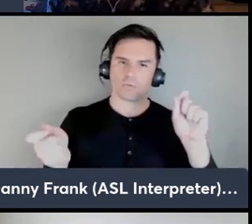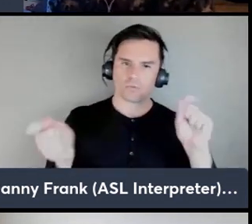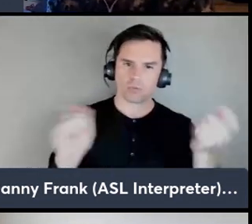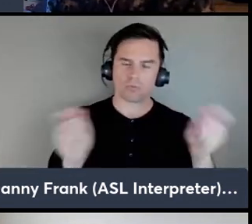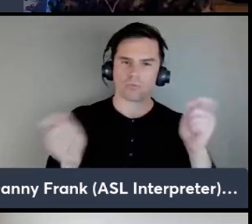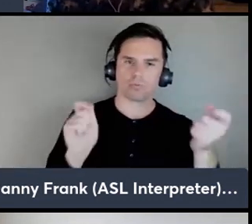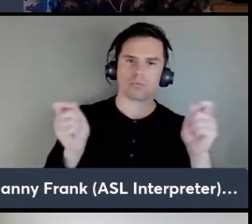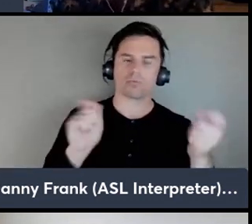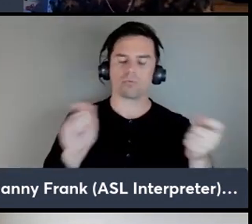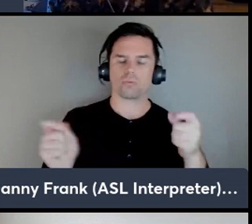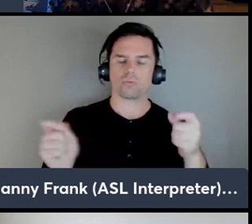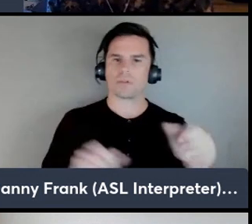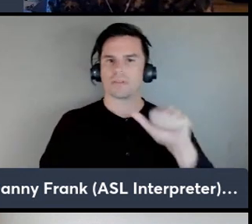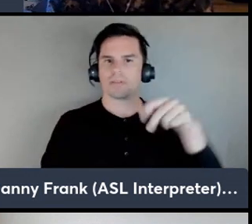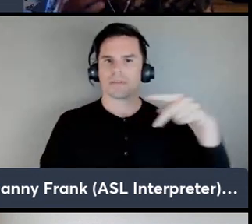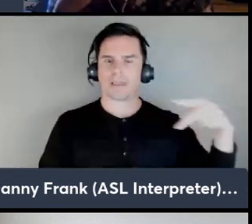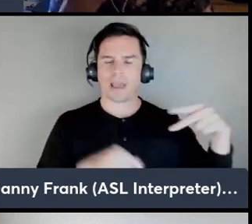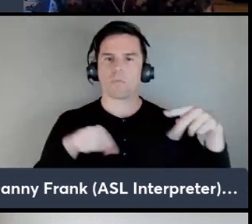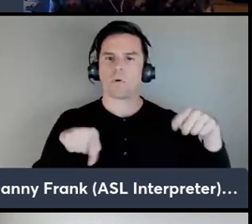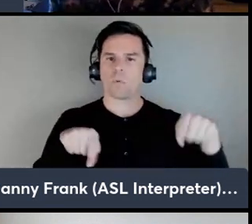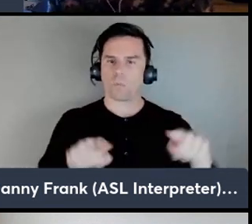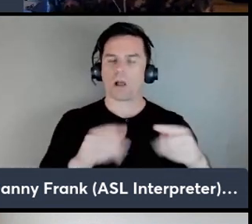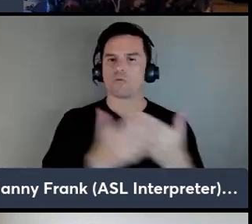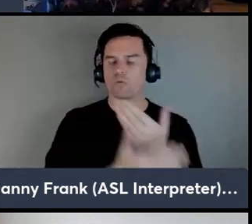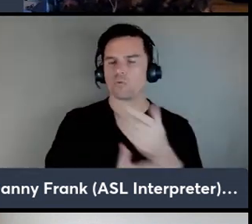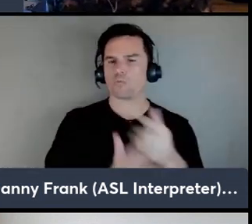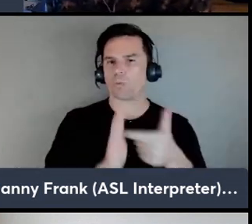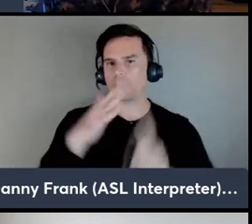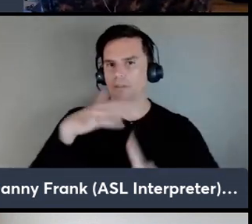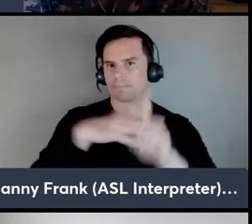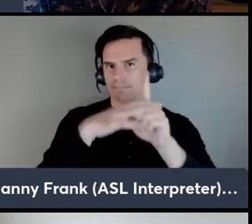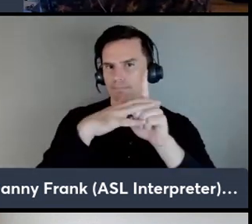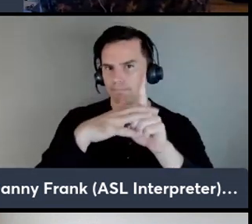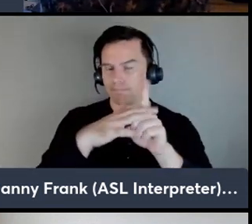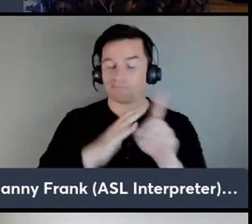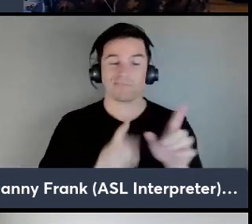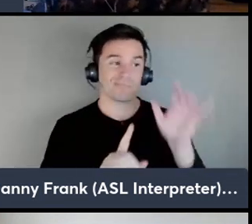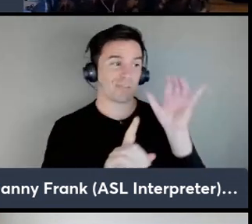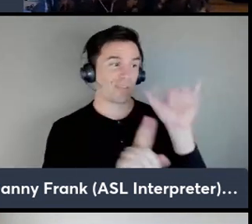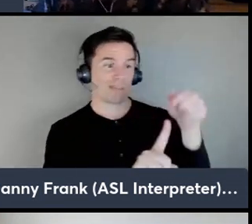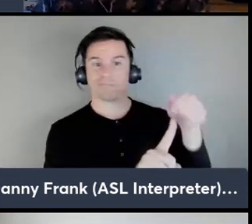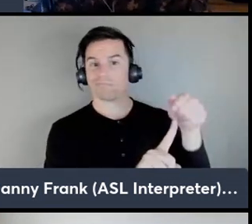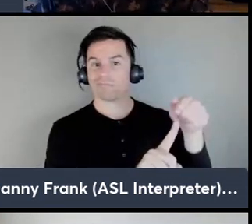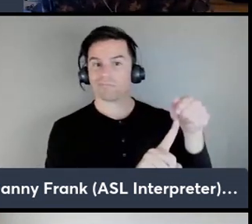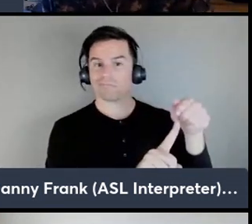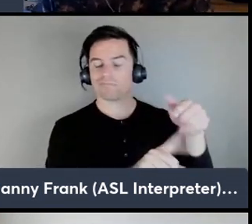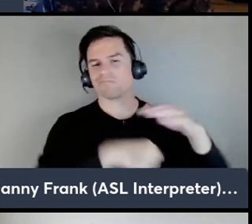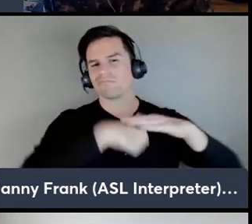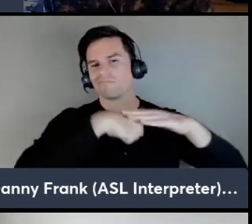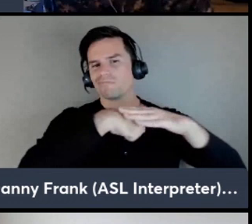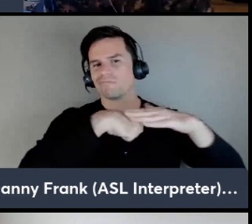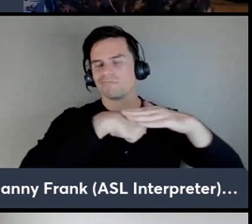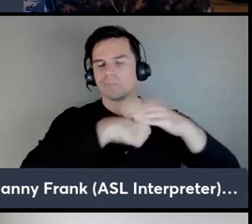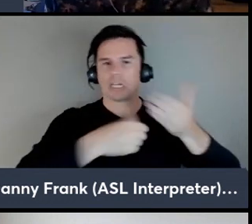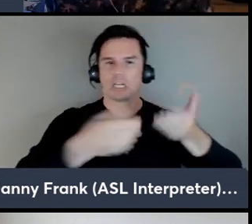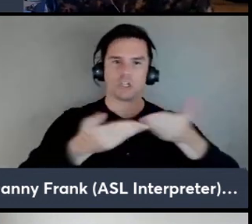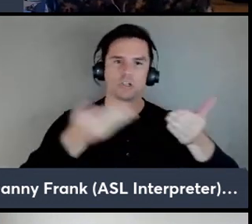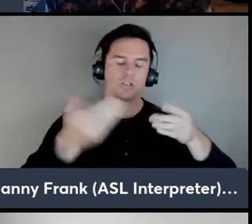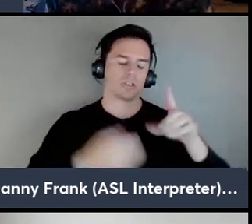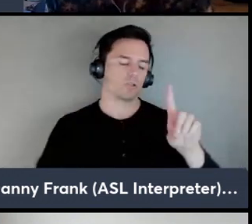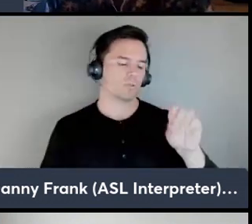as they have new requirements. So that's in a nutshell what high level intro to documents